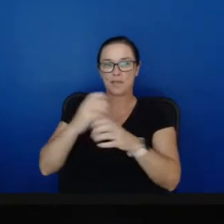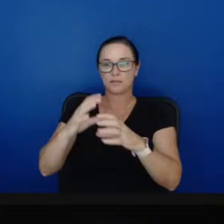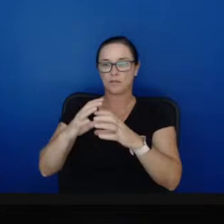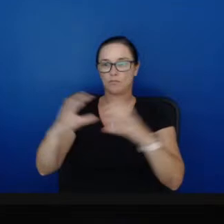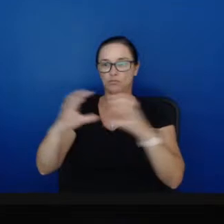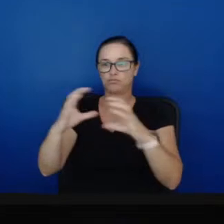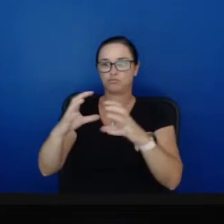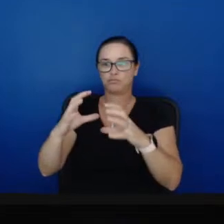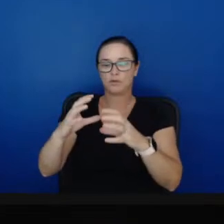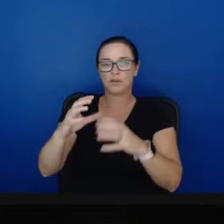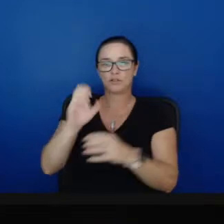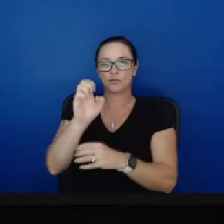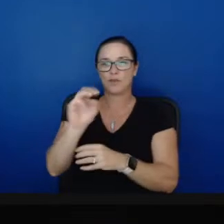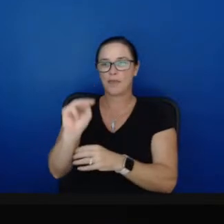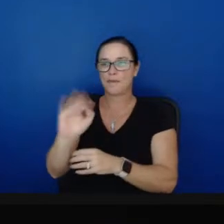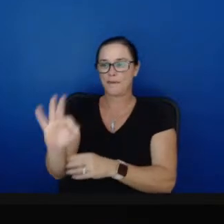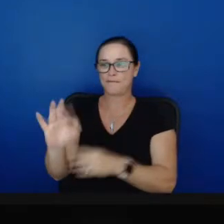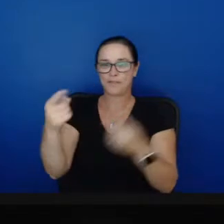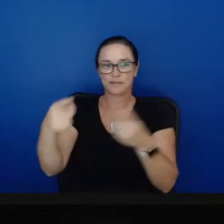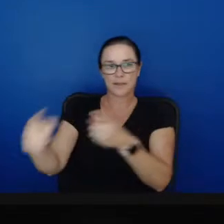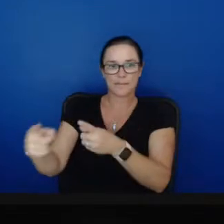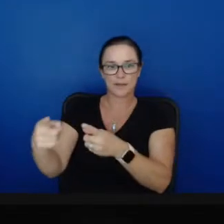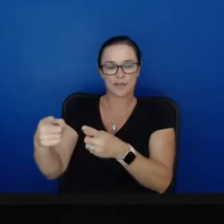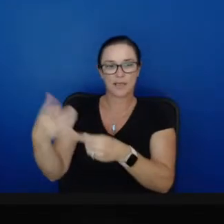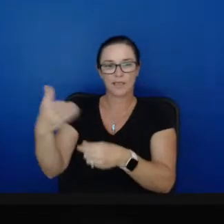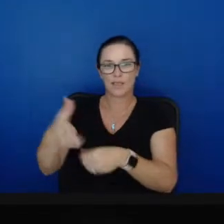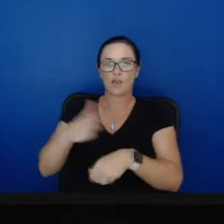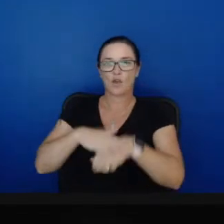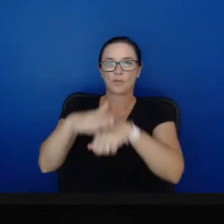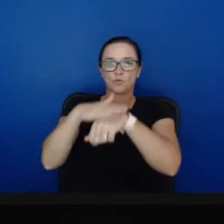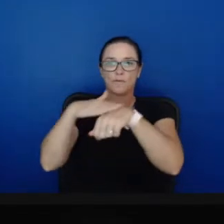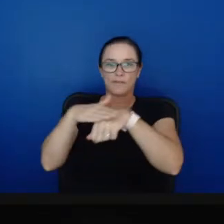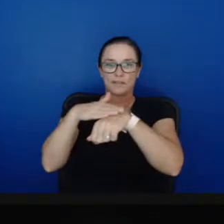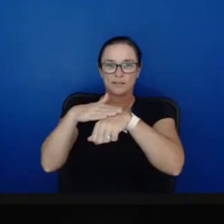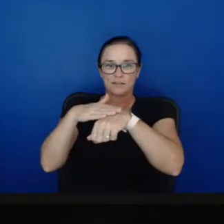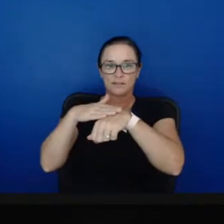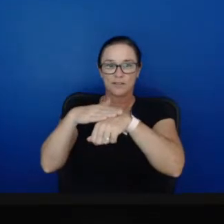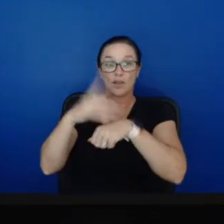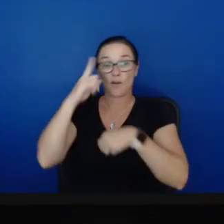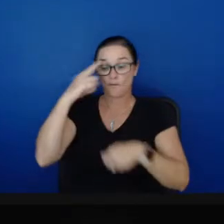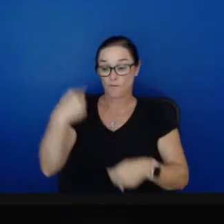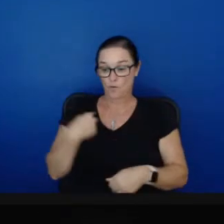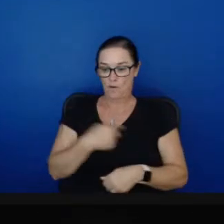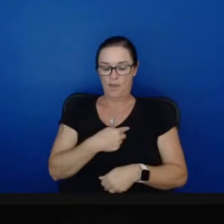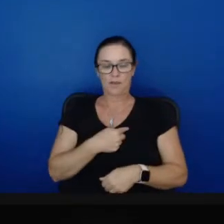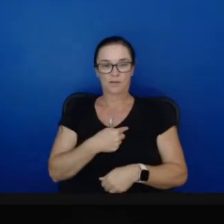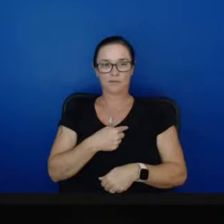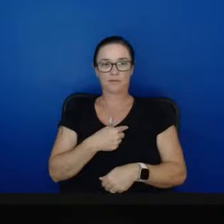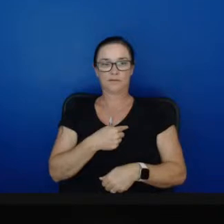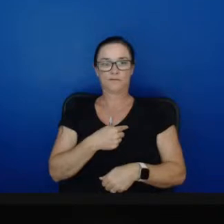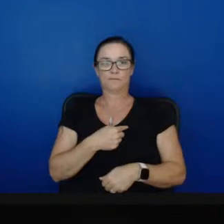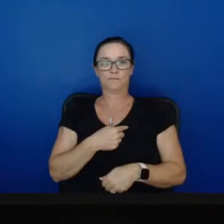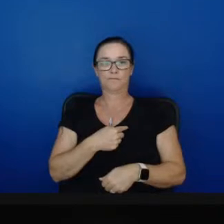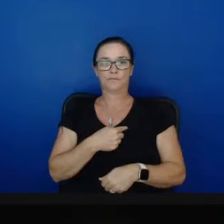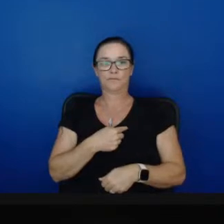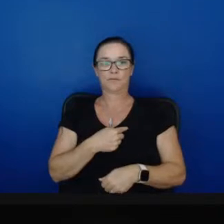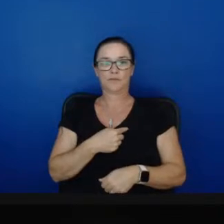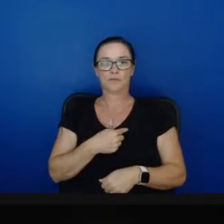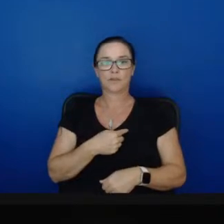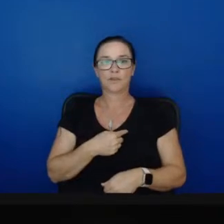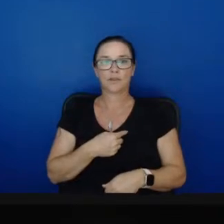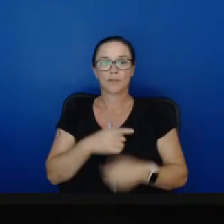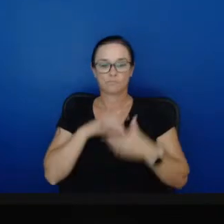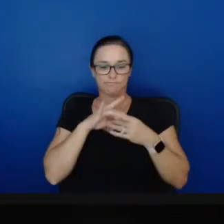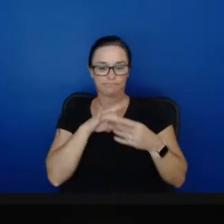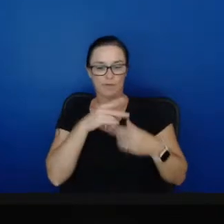electrical field that is present on the surface. So for us, it turns out that out of Pearl Harbor,